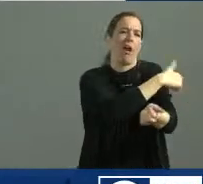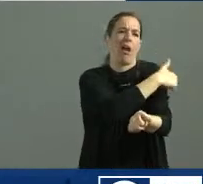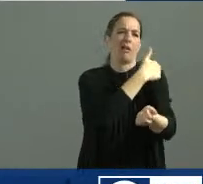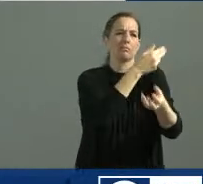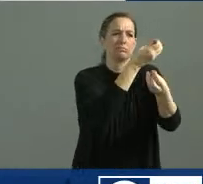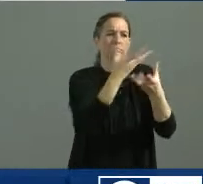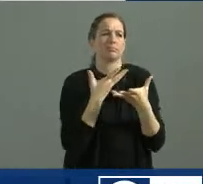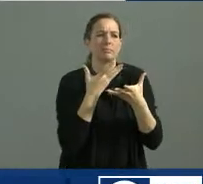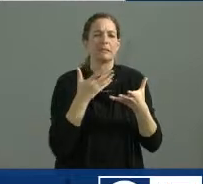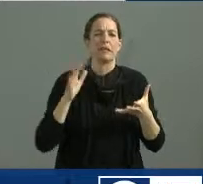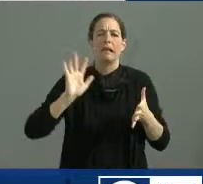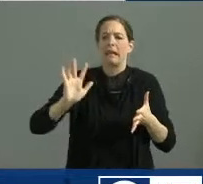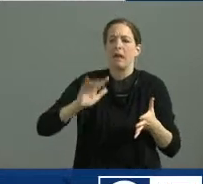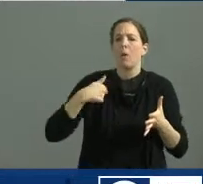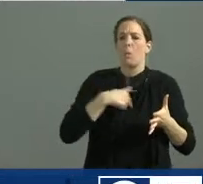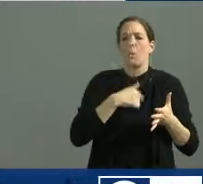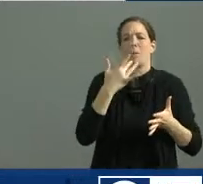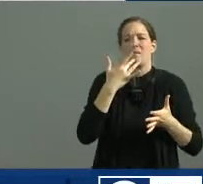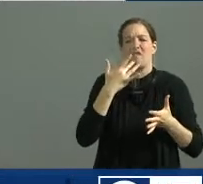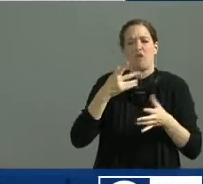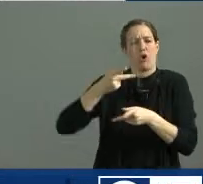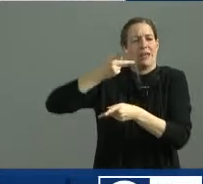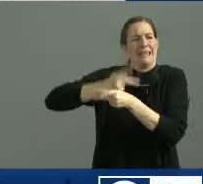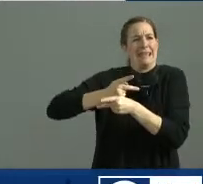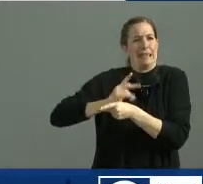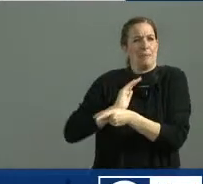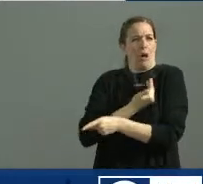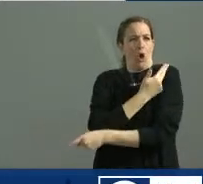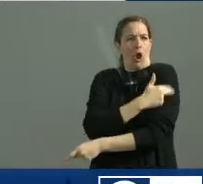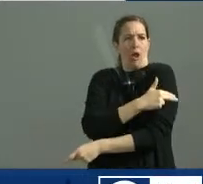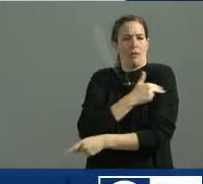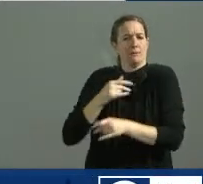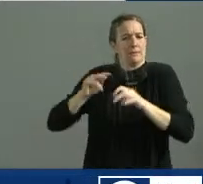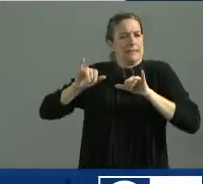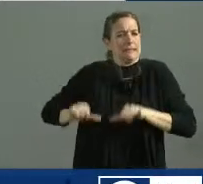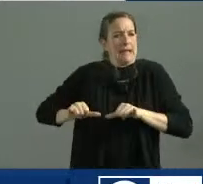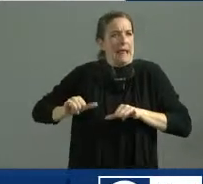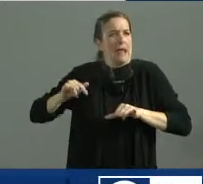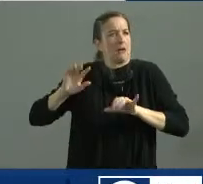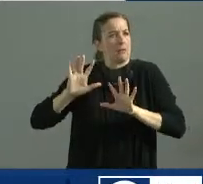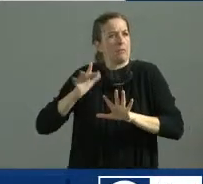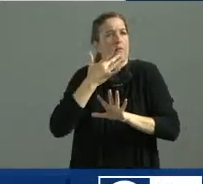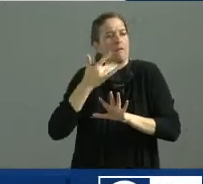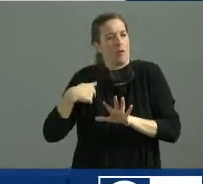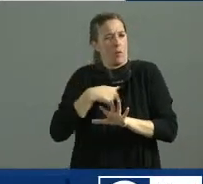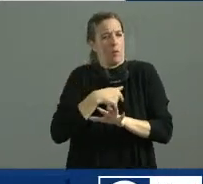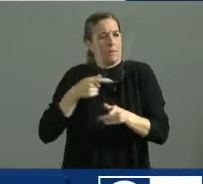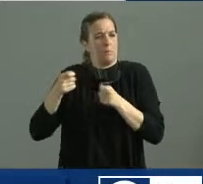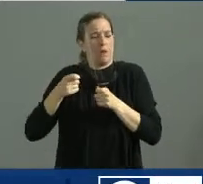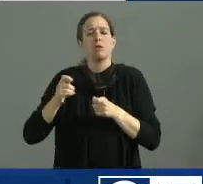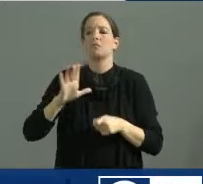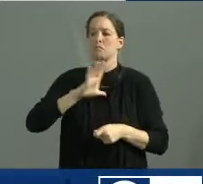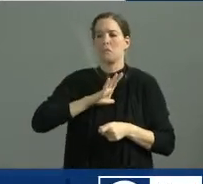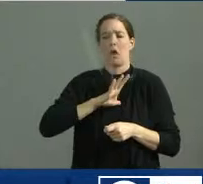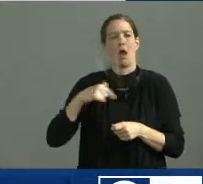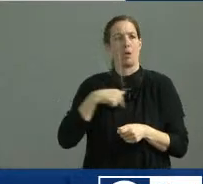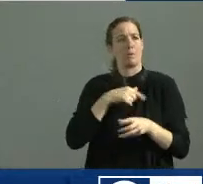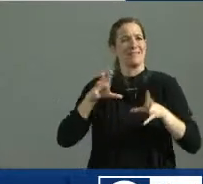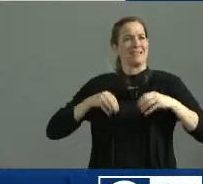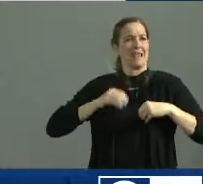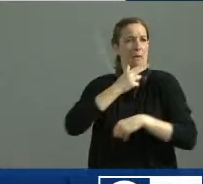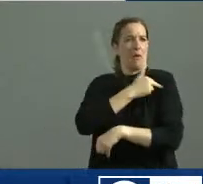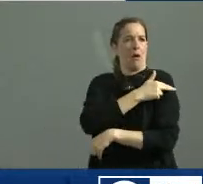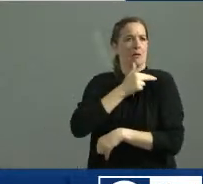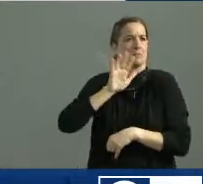four walls. We took that feedback. It was built then to be a post-acute care